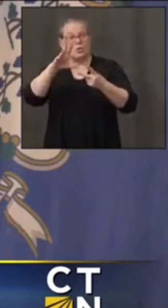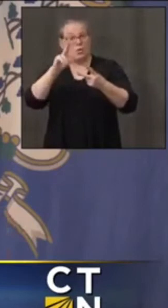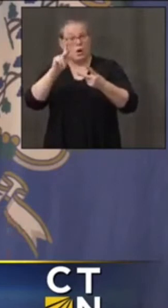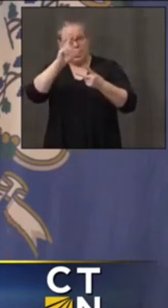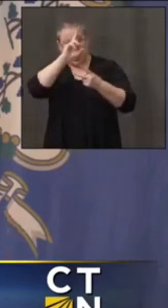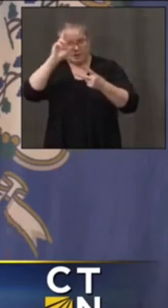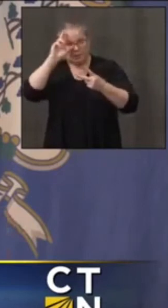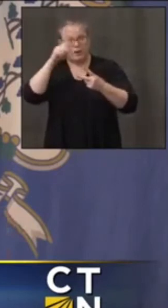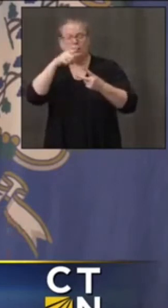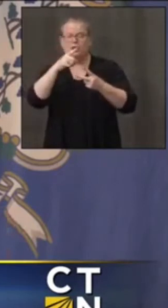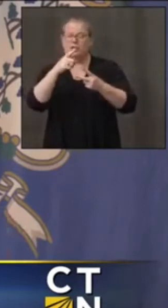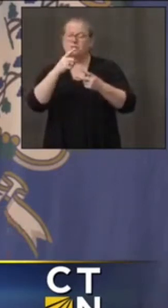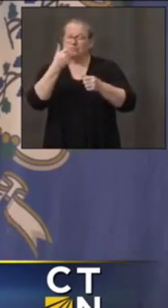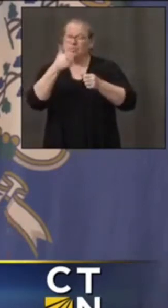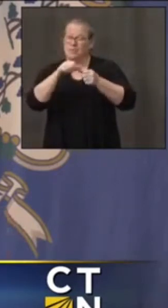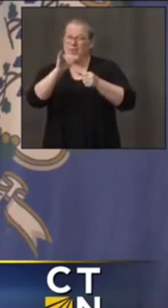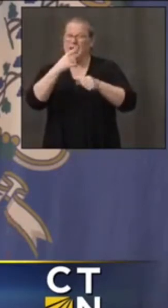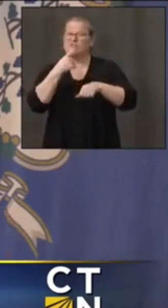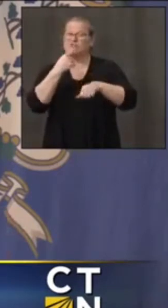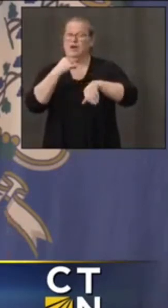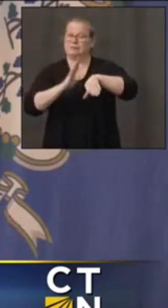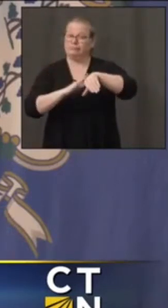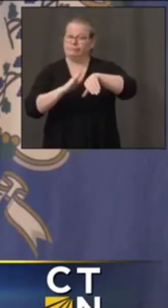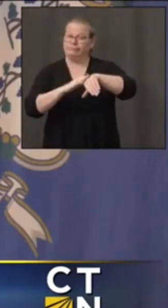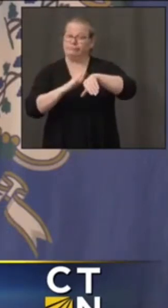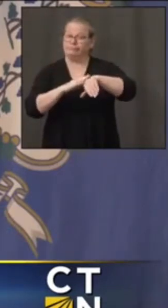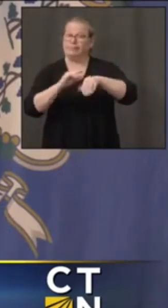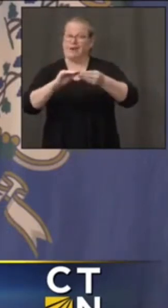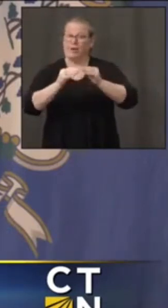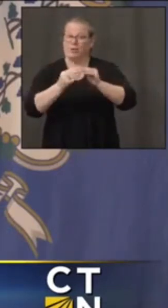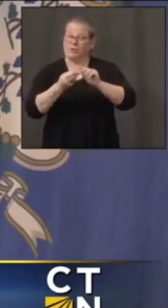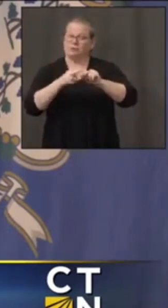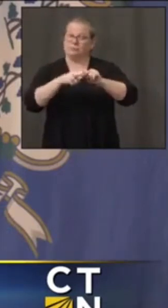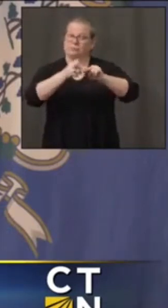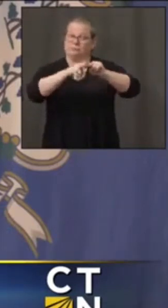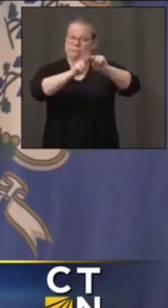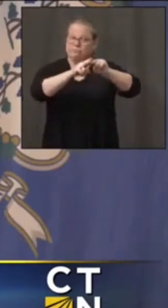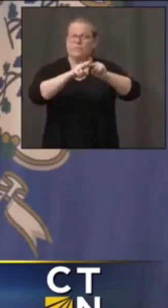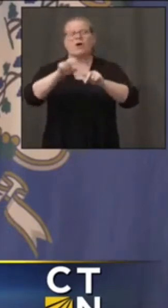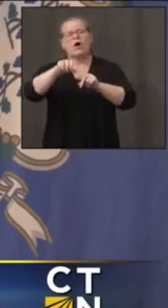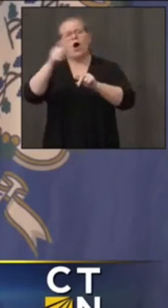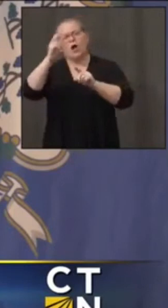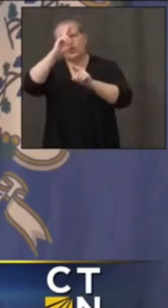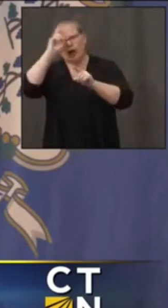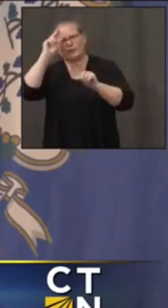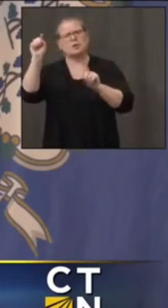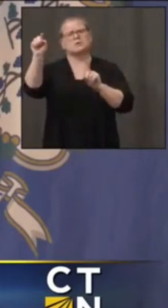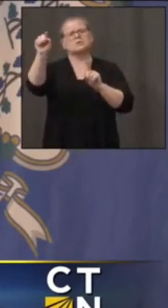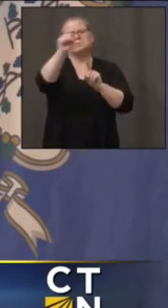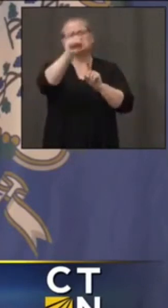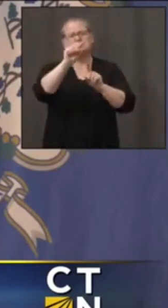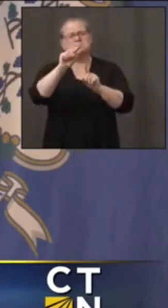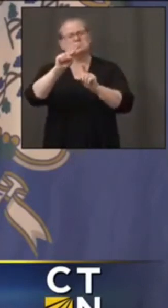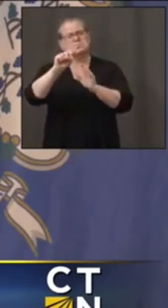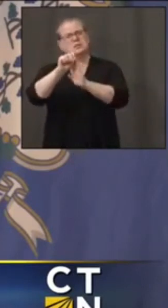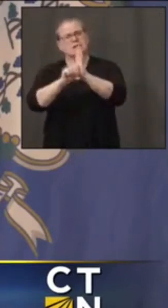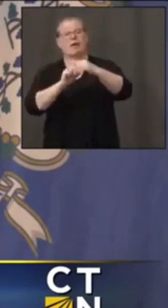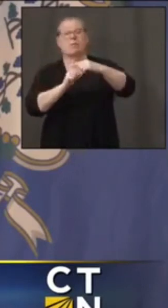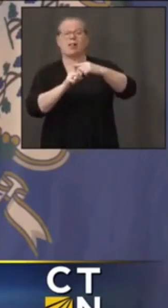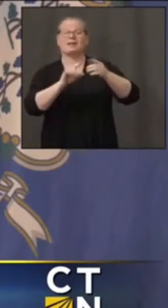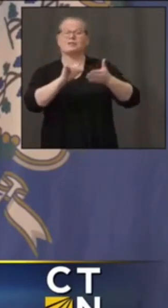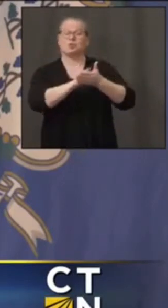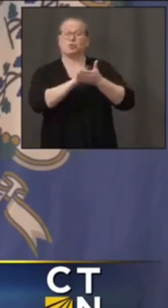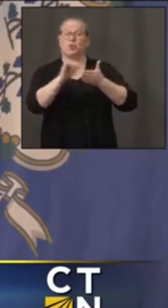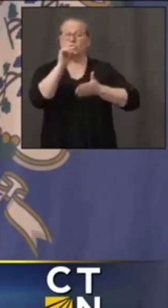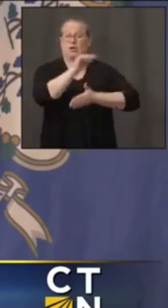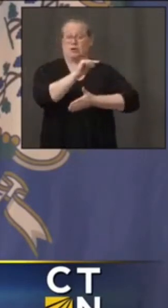have a red alert warning, as well as some hospitals elsewhere in the state and New York. So he gives us a lot of